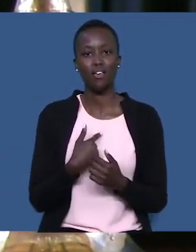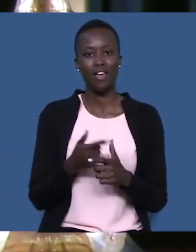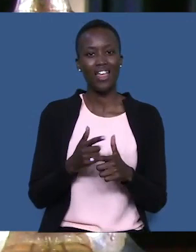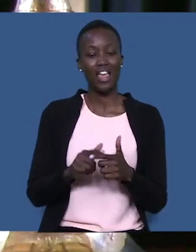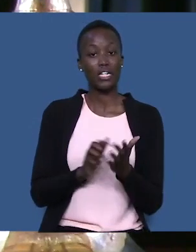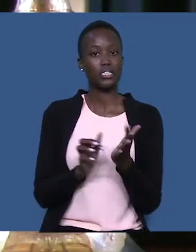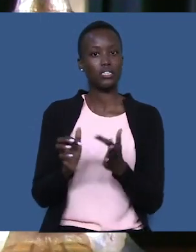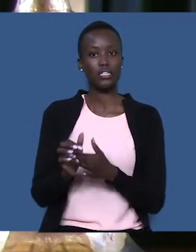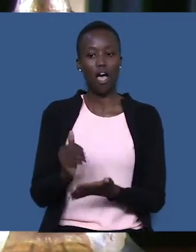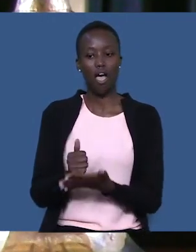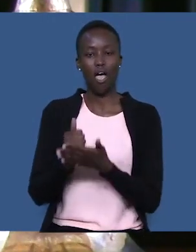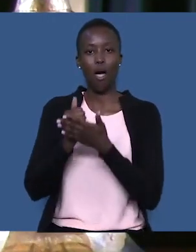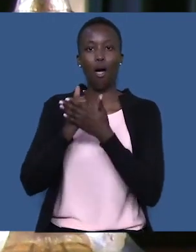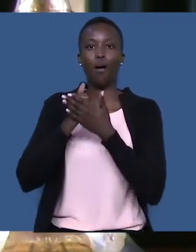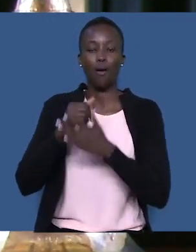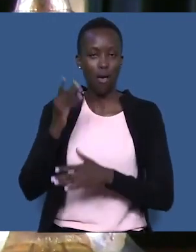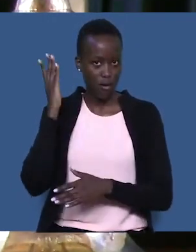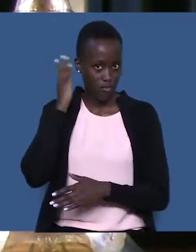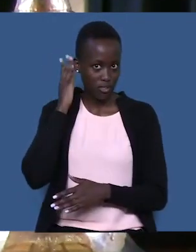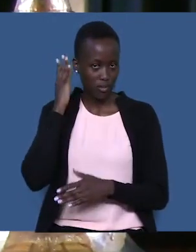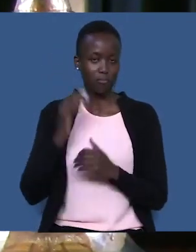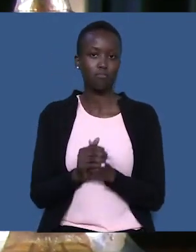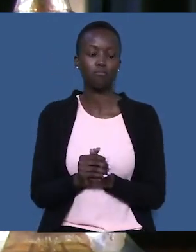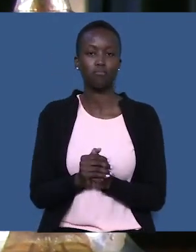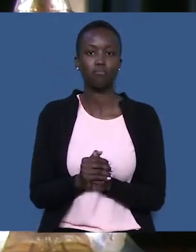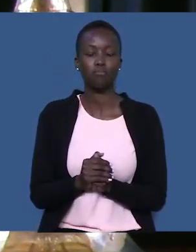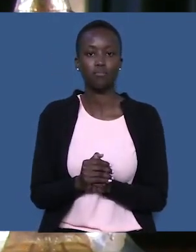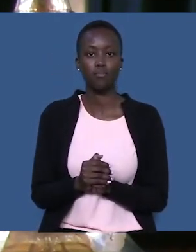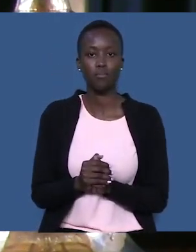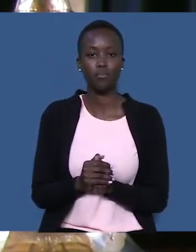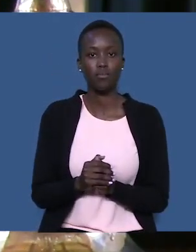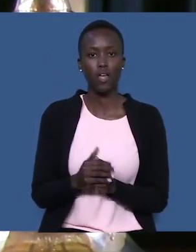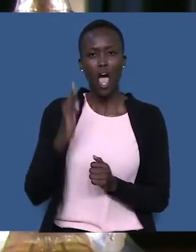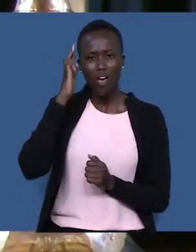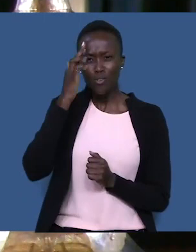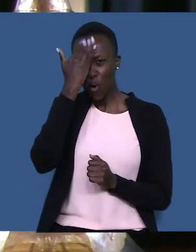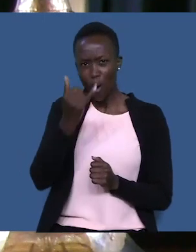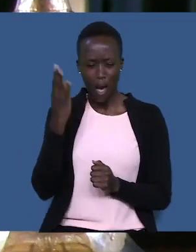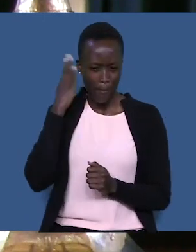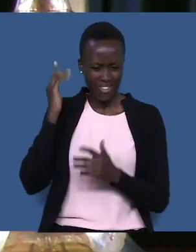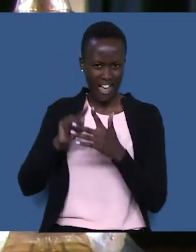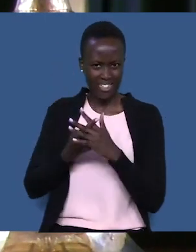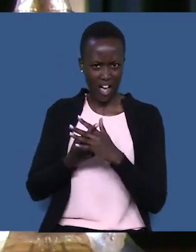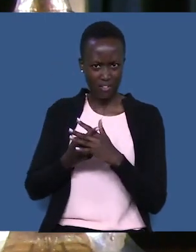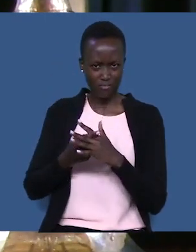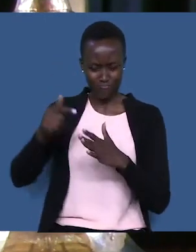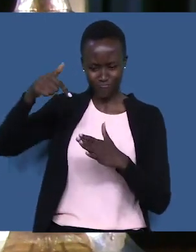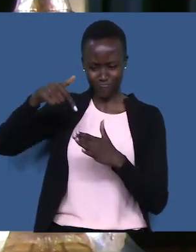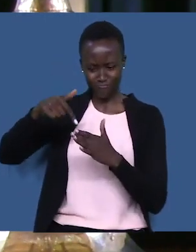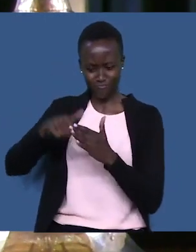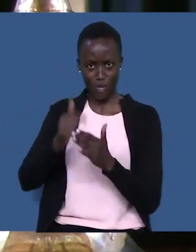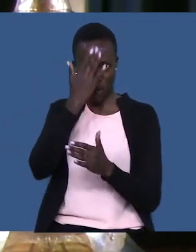stretched his hand to save him. Now, the reason why Peter began to sink was because he